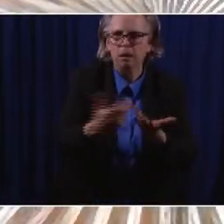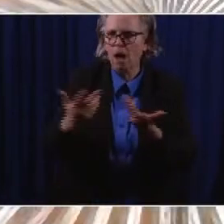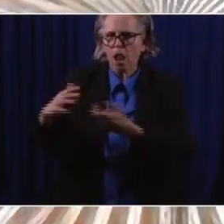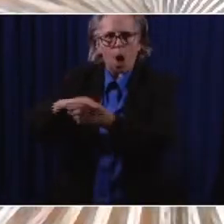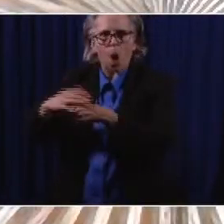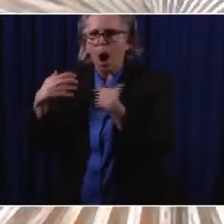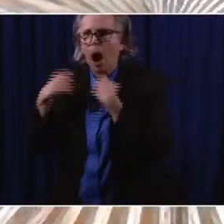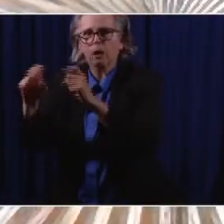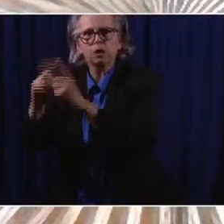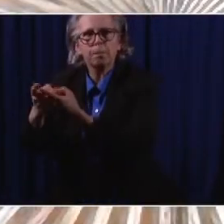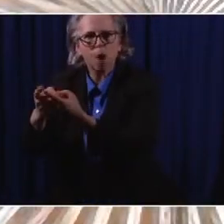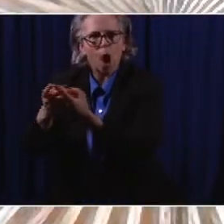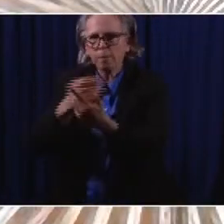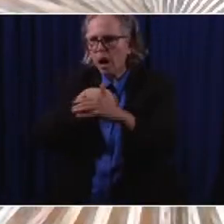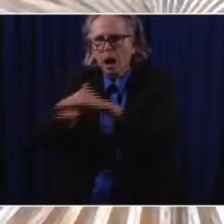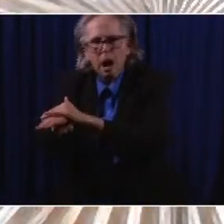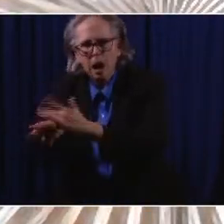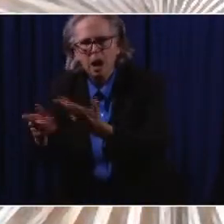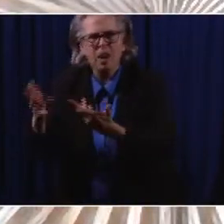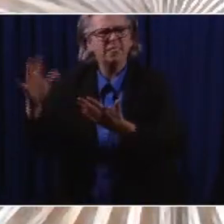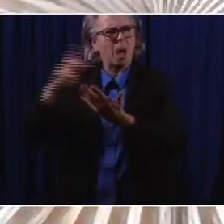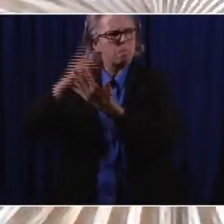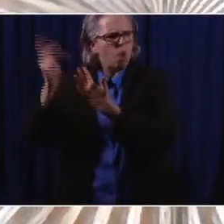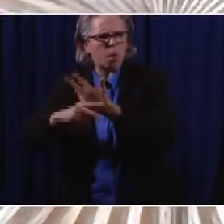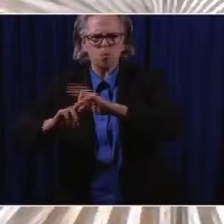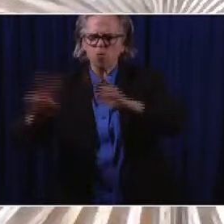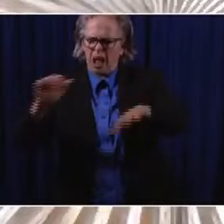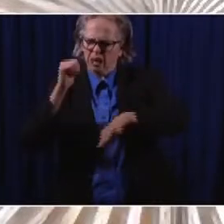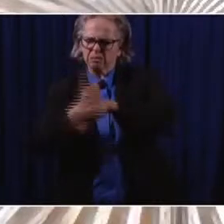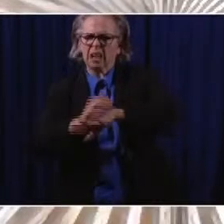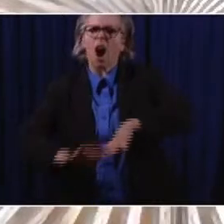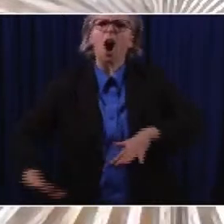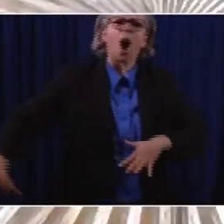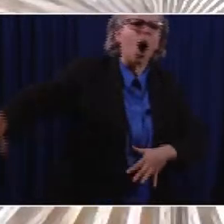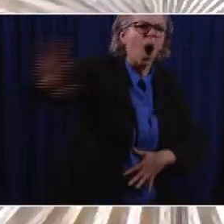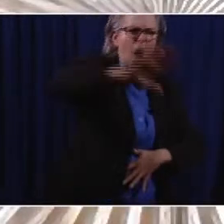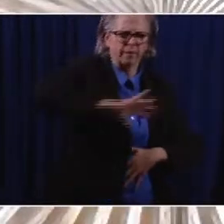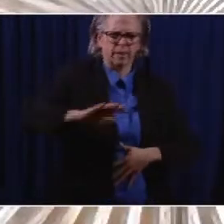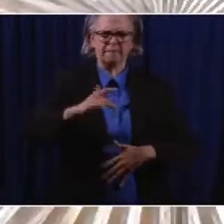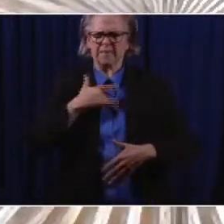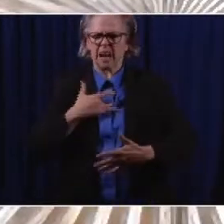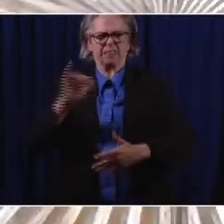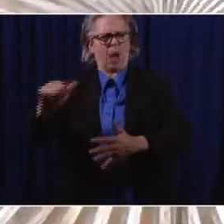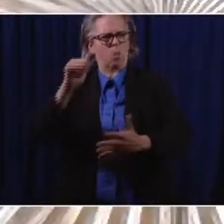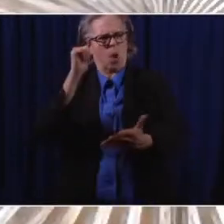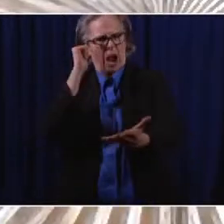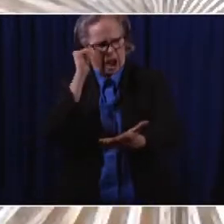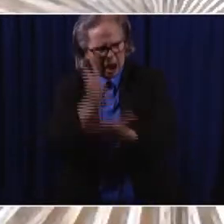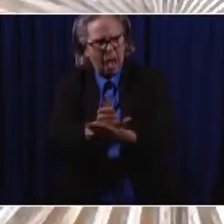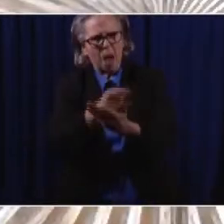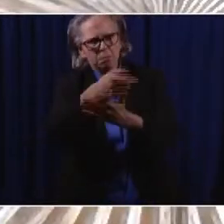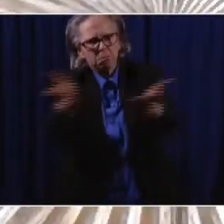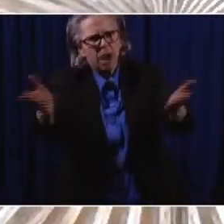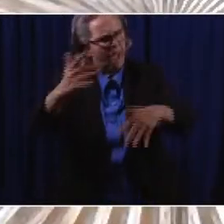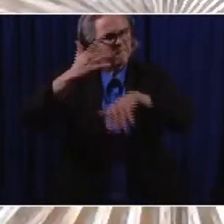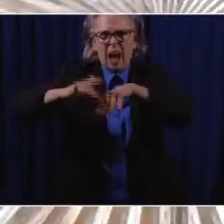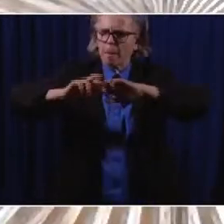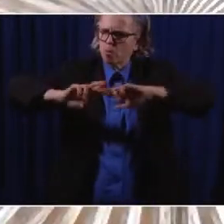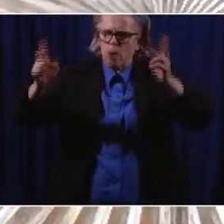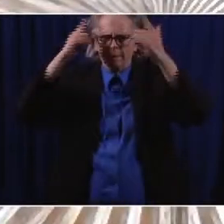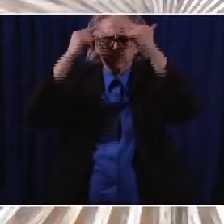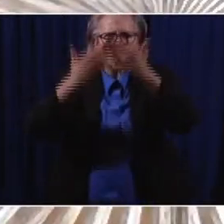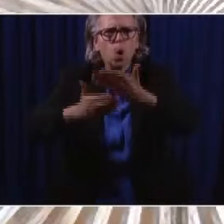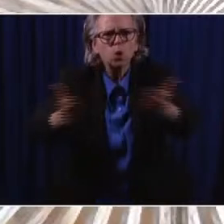with many other programs across the state. And we felt that that would be important as we move forward and continue to address this